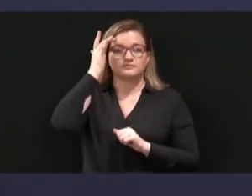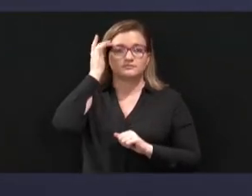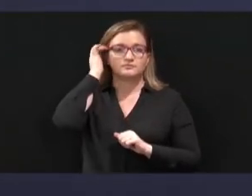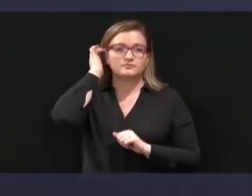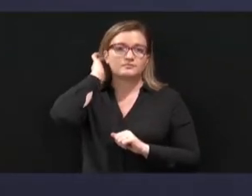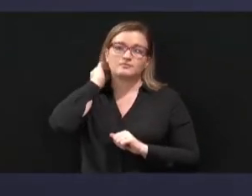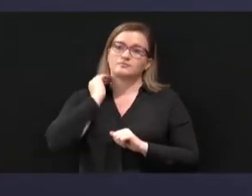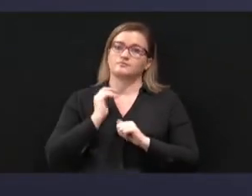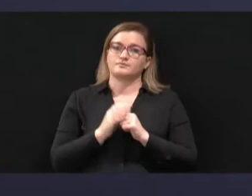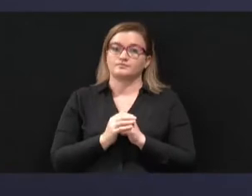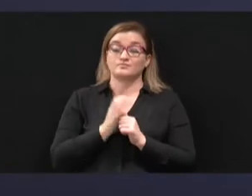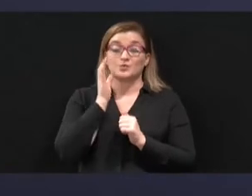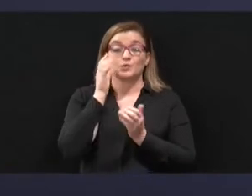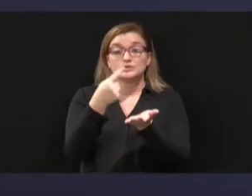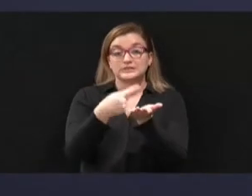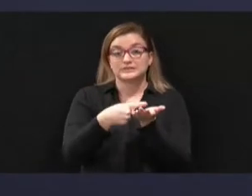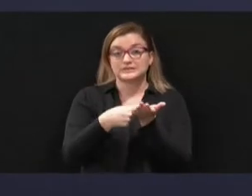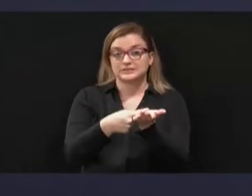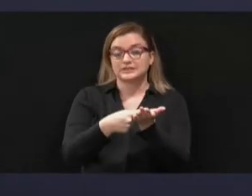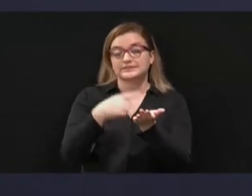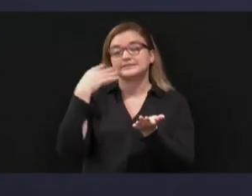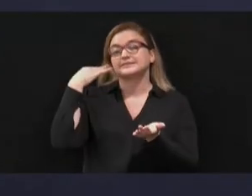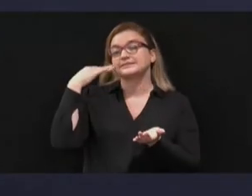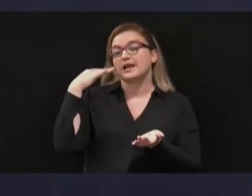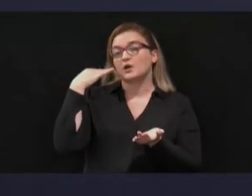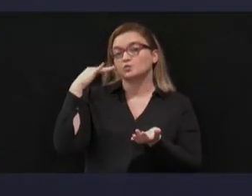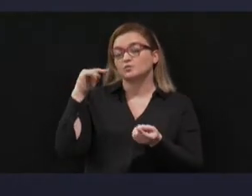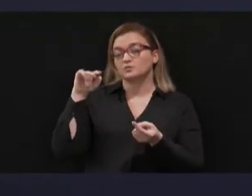we're going to start talking about sounds.